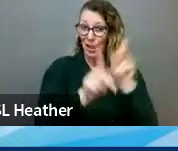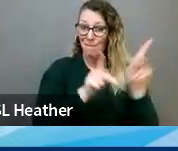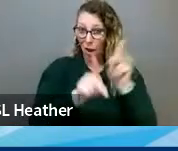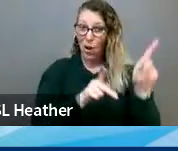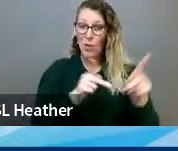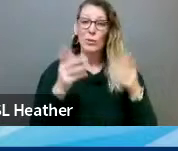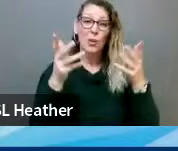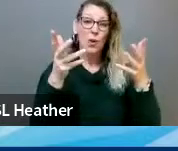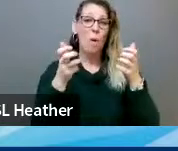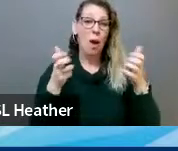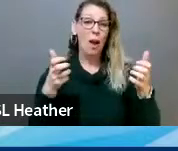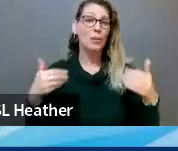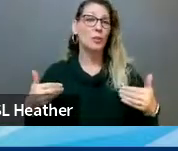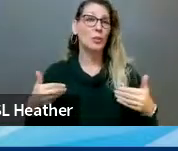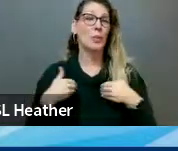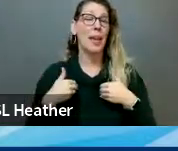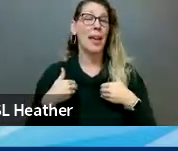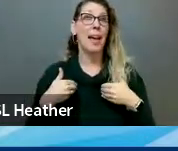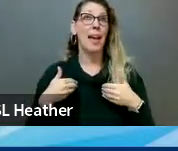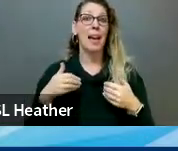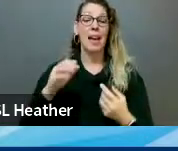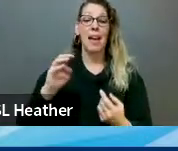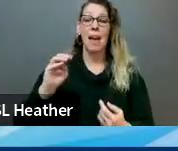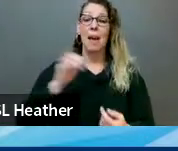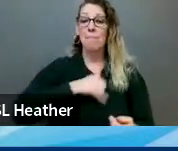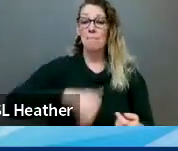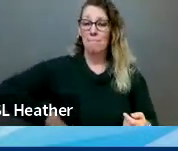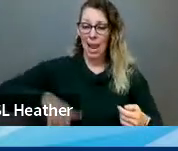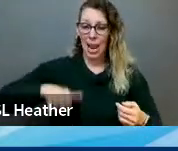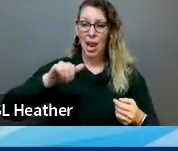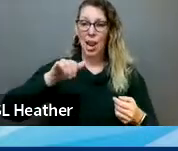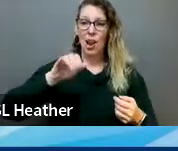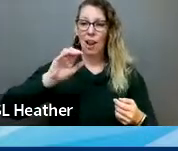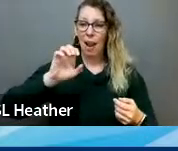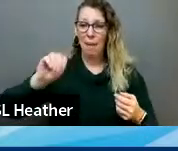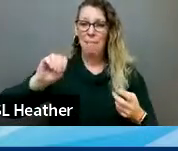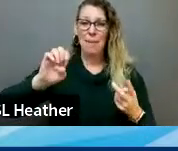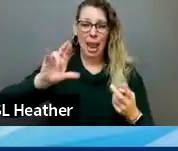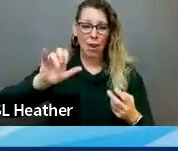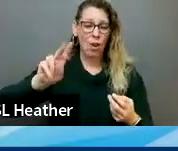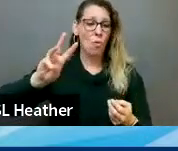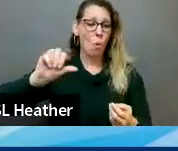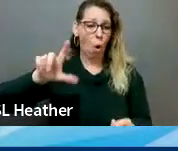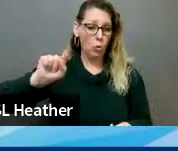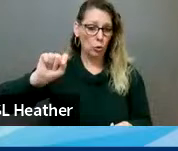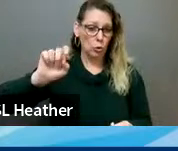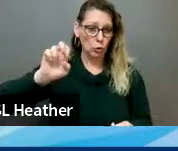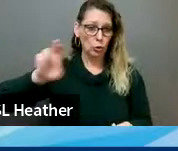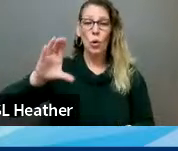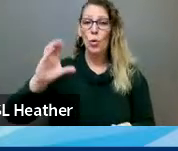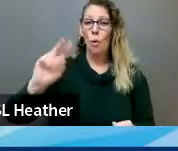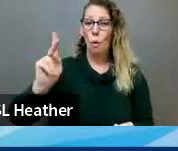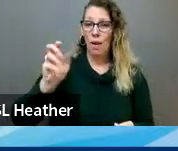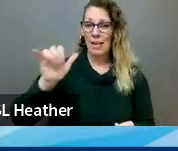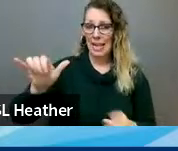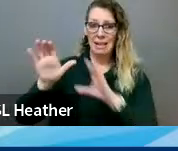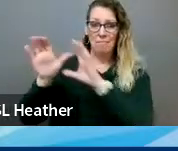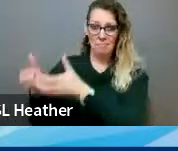I would like to have Mayor Ann, Eric, Walter, Corky be in a